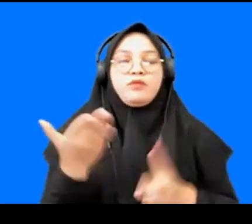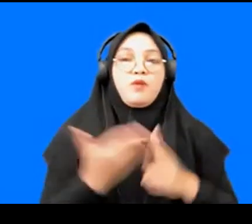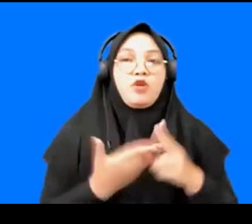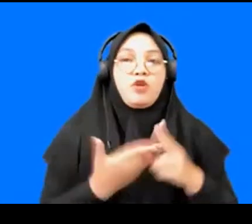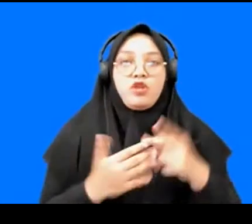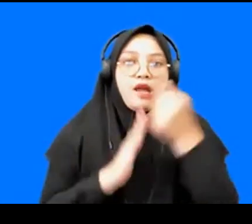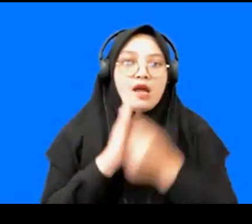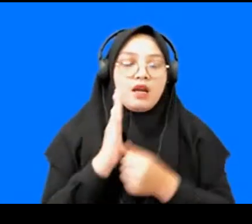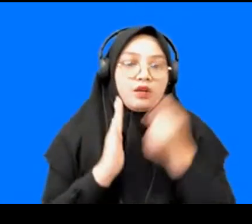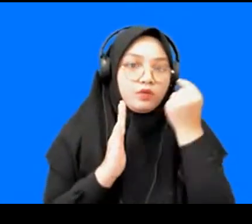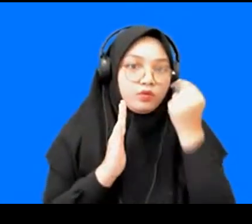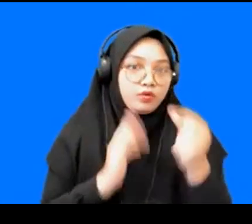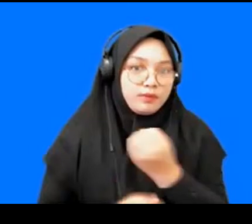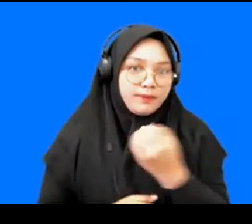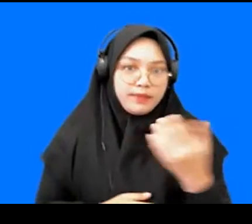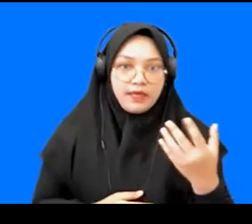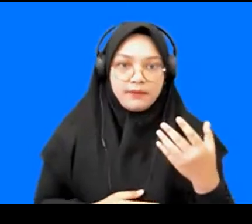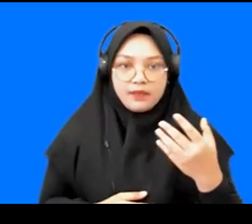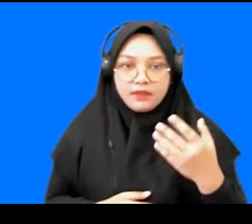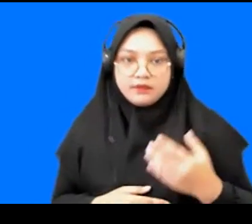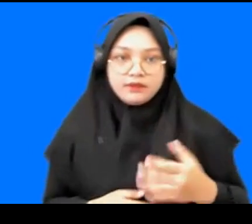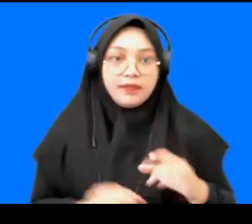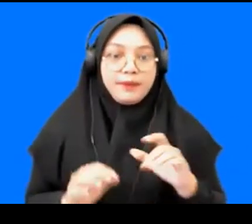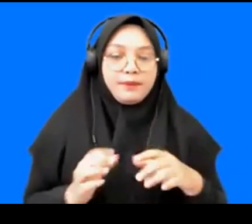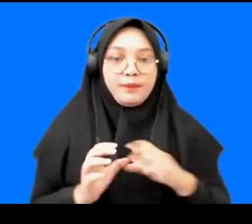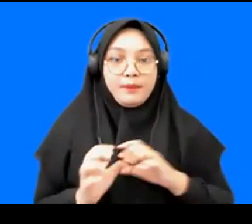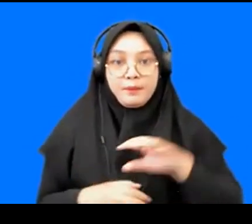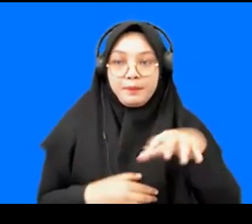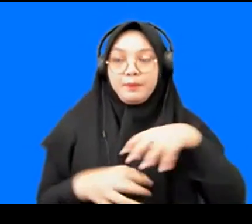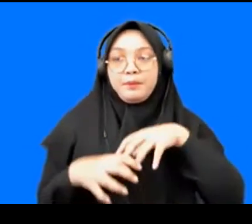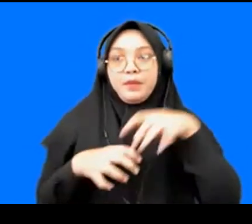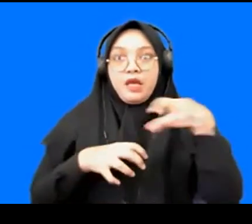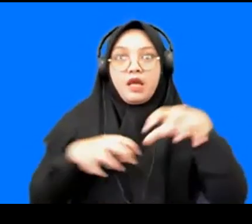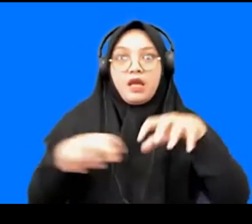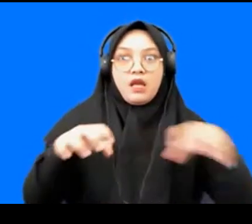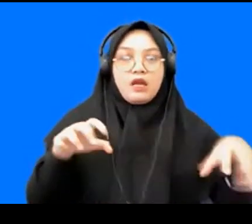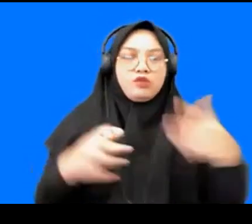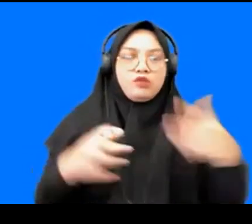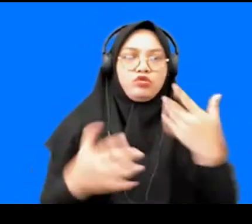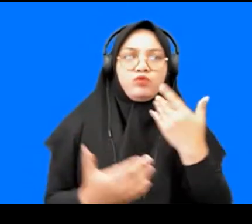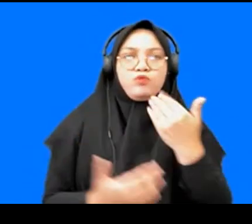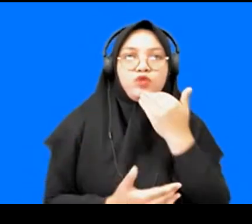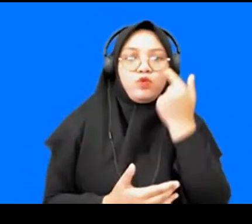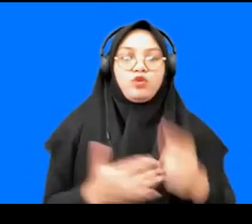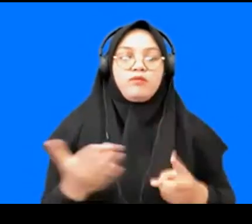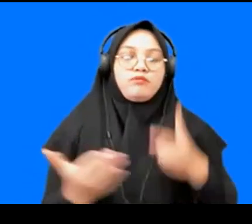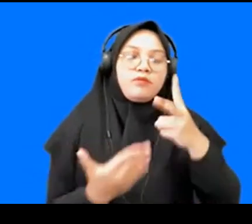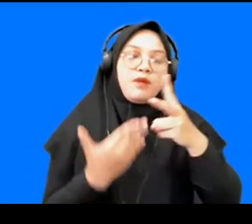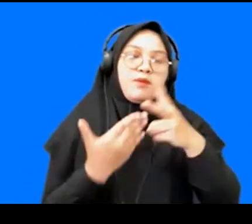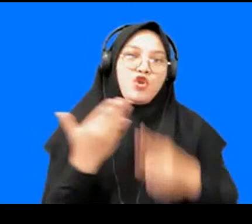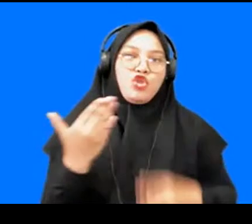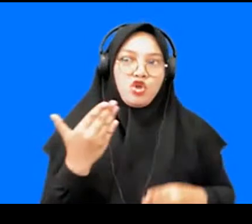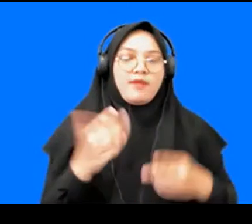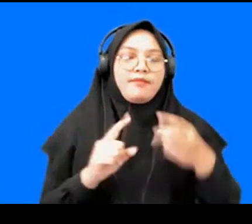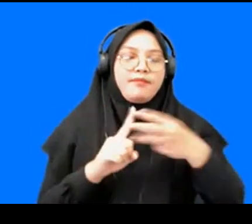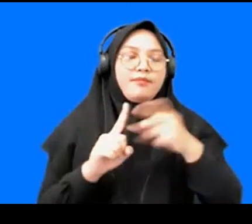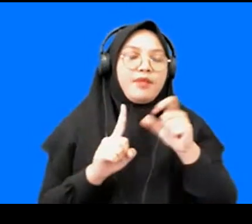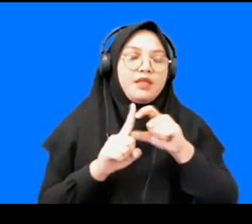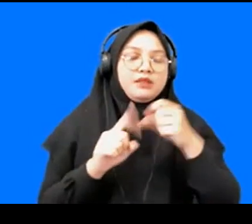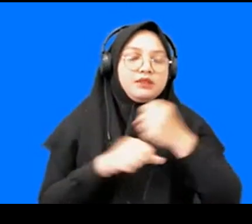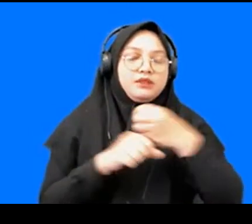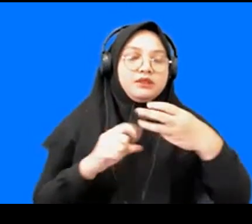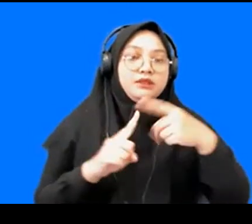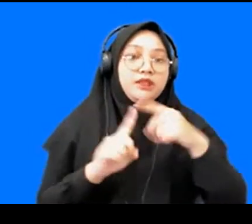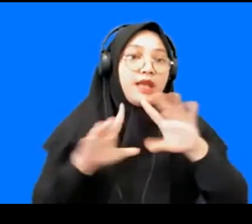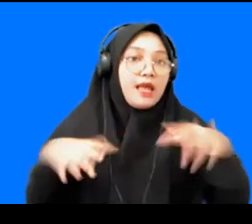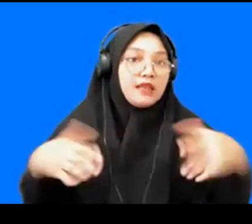so easy to cut the budget of health and education. I don't know why that is. Maybe because you know, people are, you